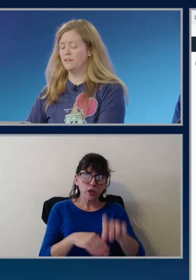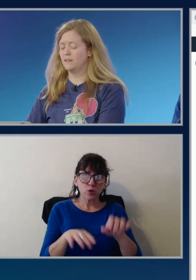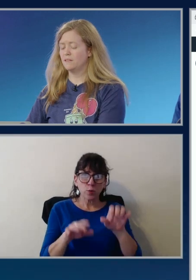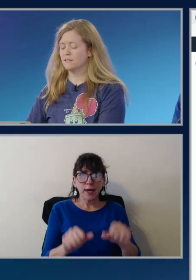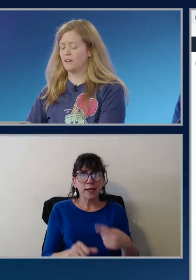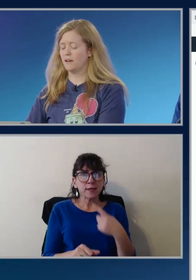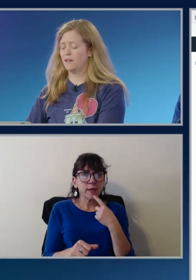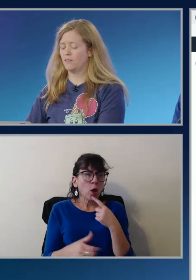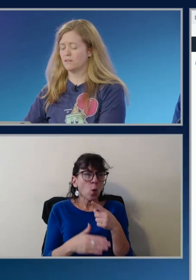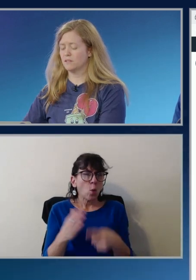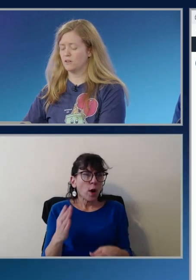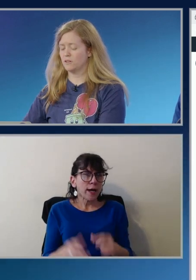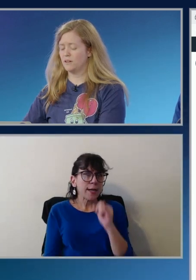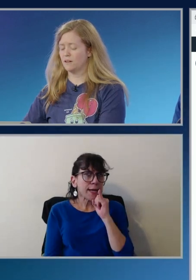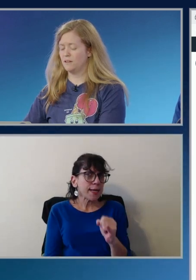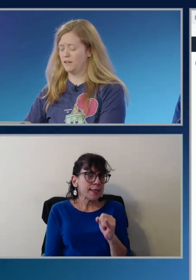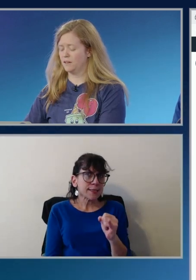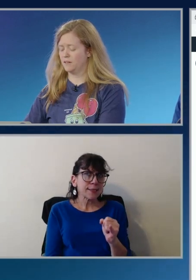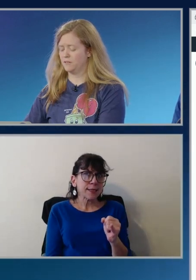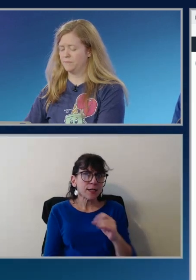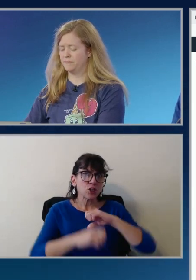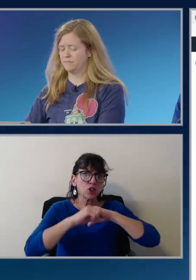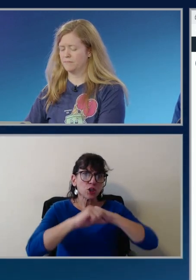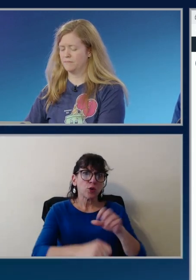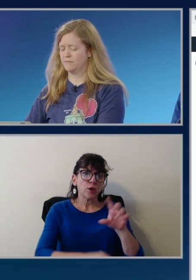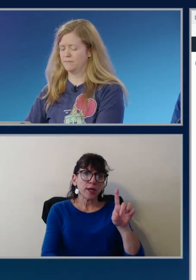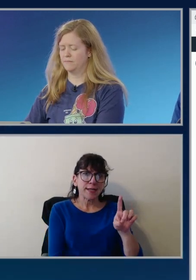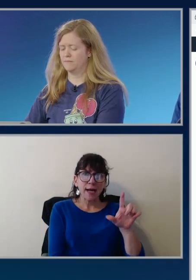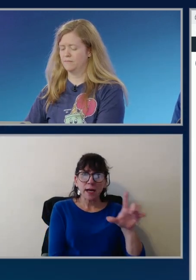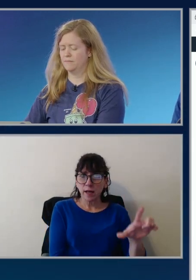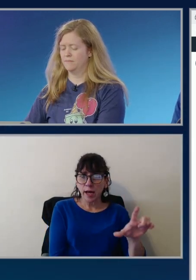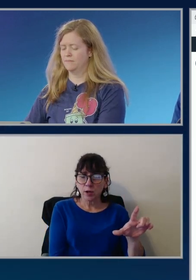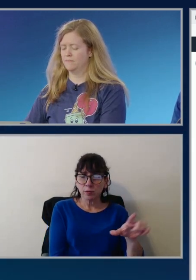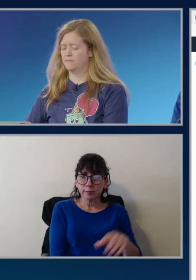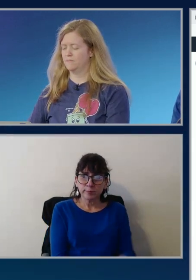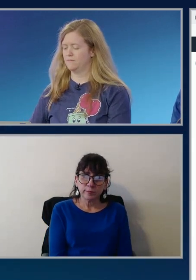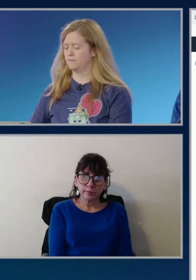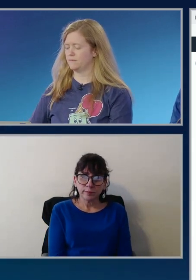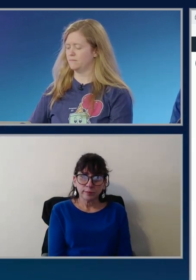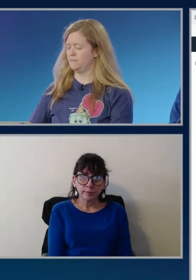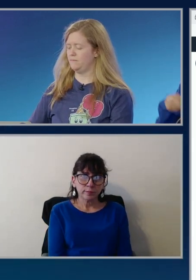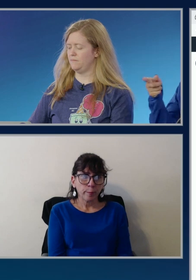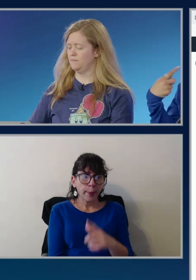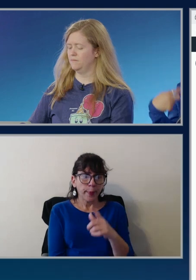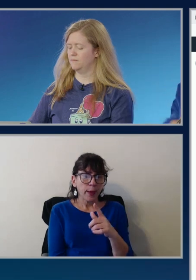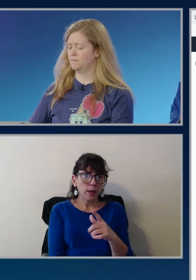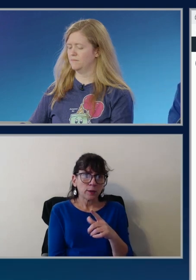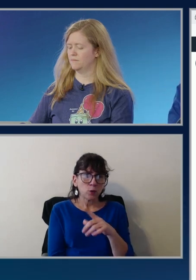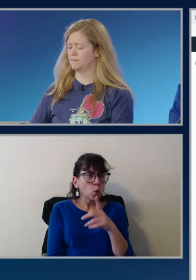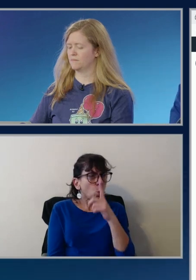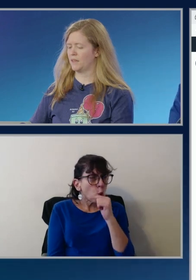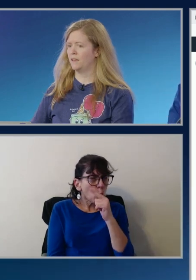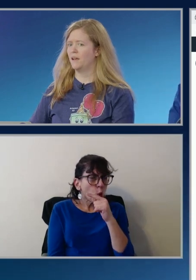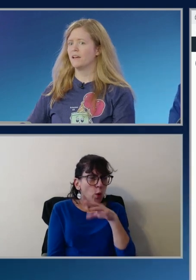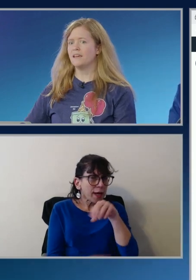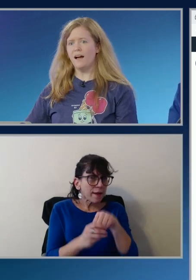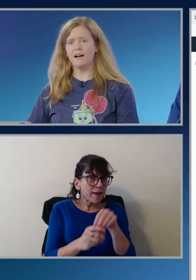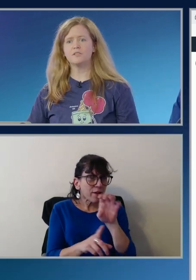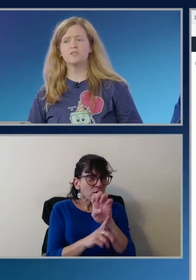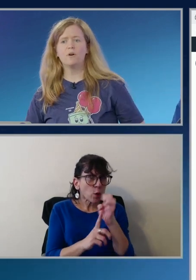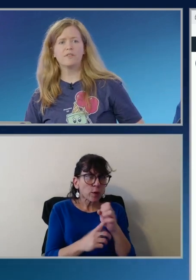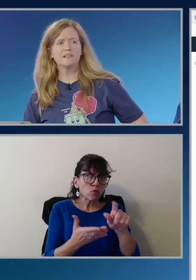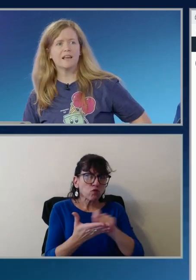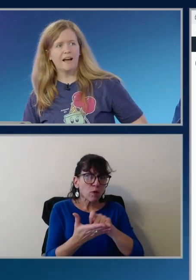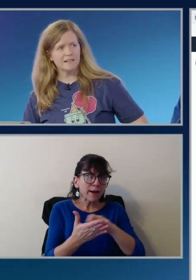what is the security data lake? So typically, who in an environment would write this type of essay?